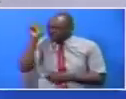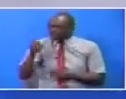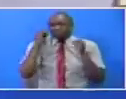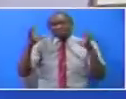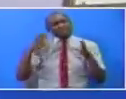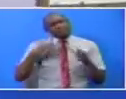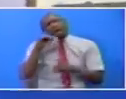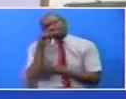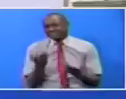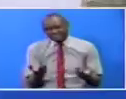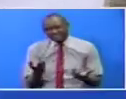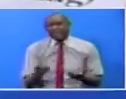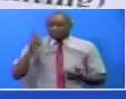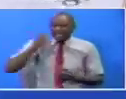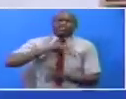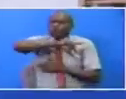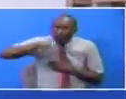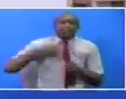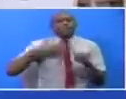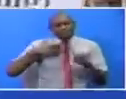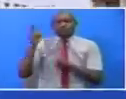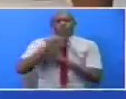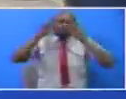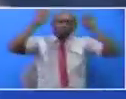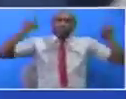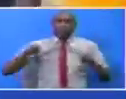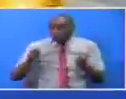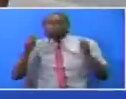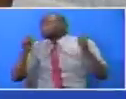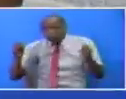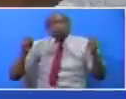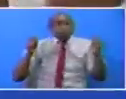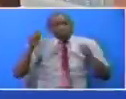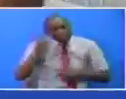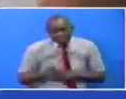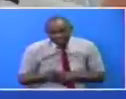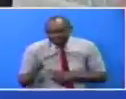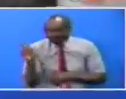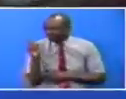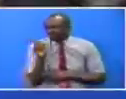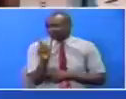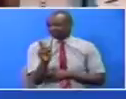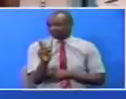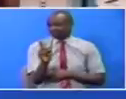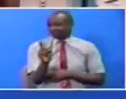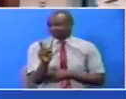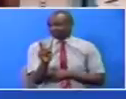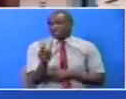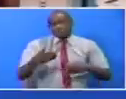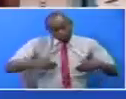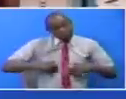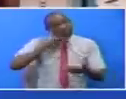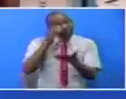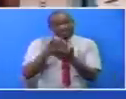would ask now is, must all job-seeking youth take to the streets to get jobs? The Youth Fund